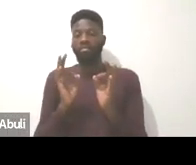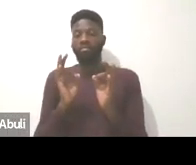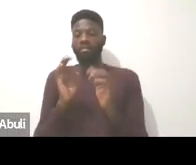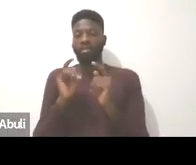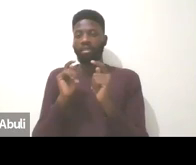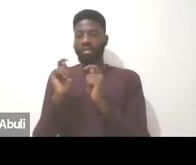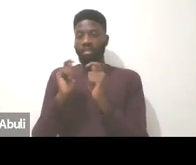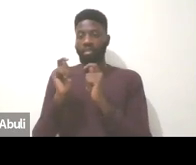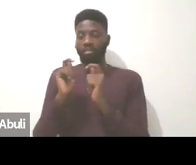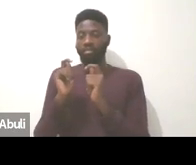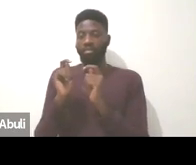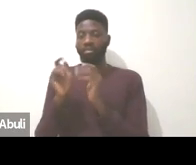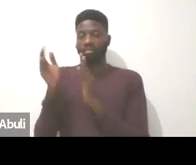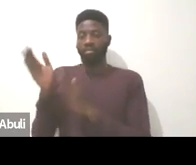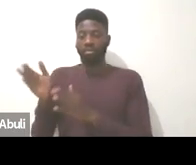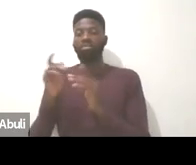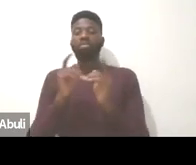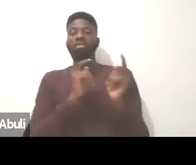interviewer and the